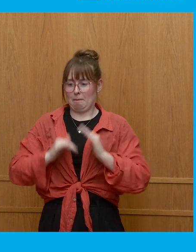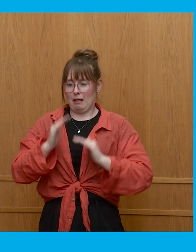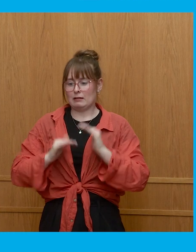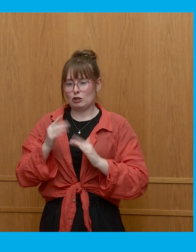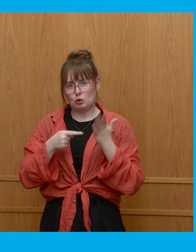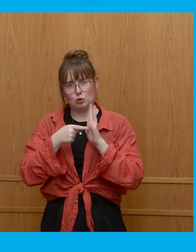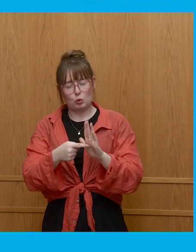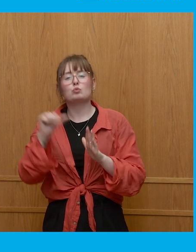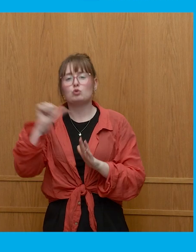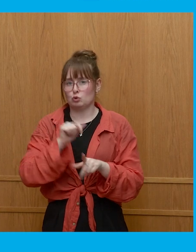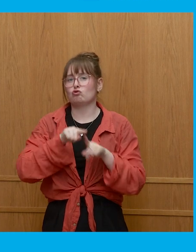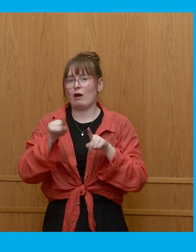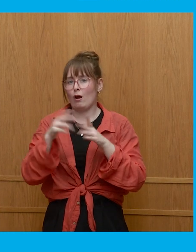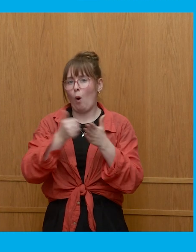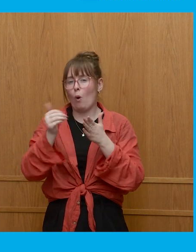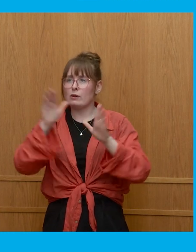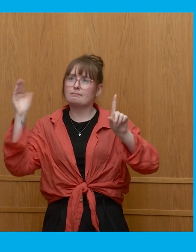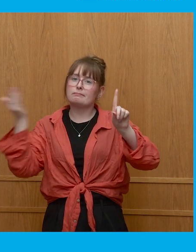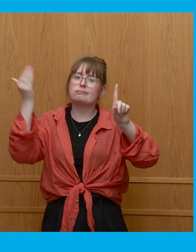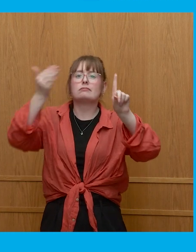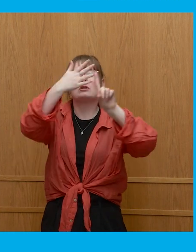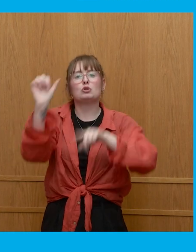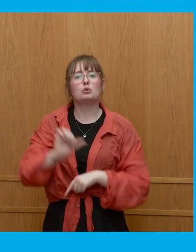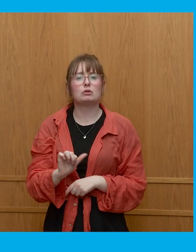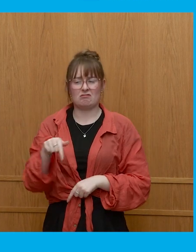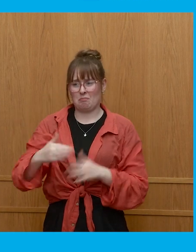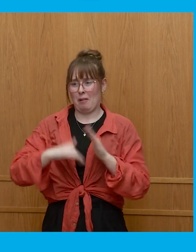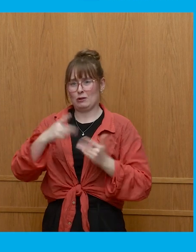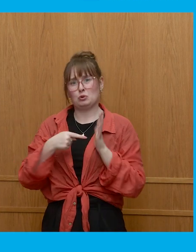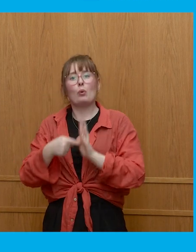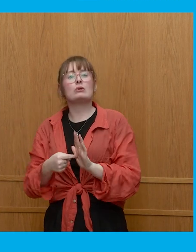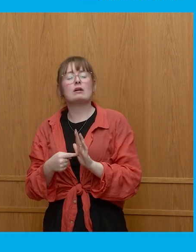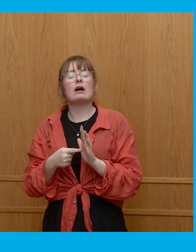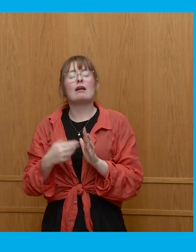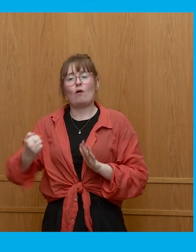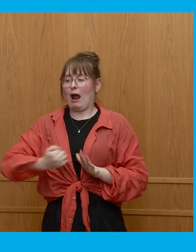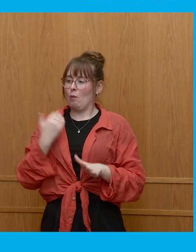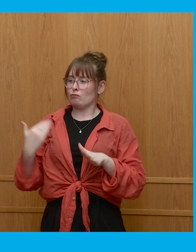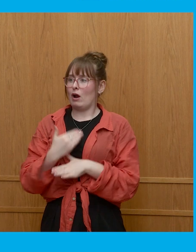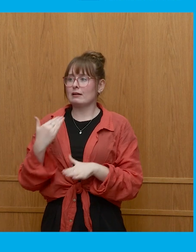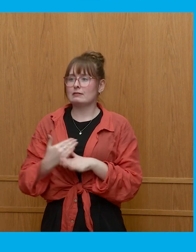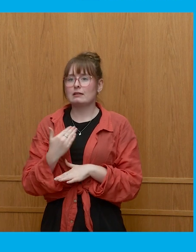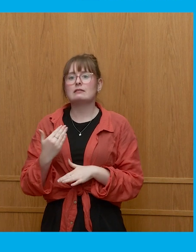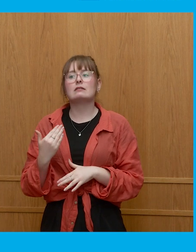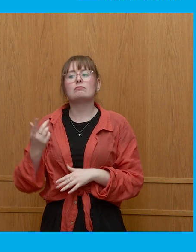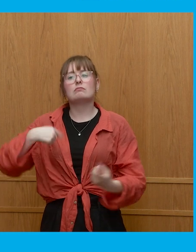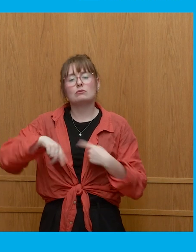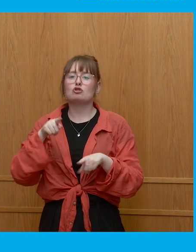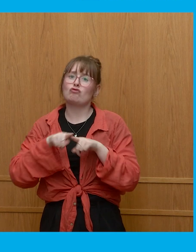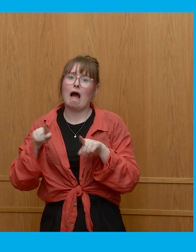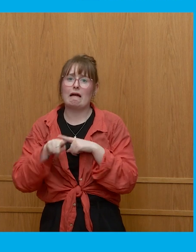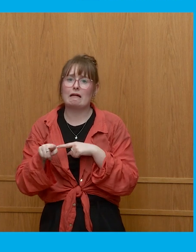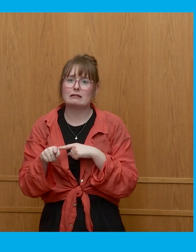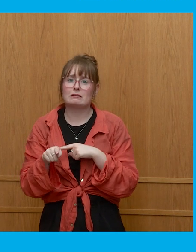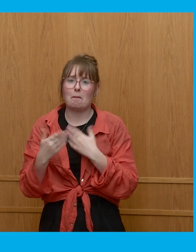should always try. Yeah. That's what I would say. And in a way, in our practice, I think we try that as much as we can.